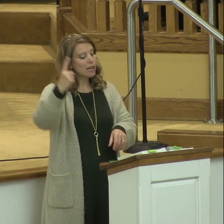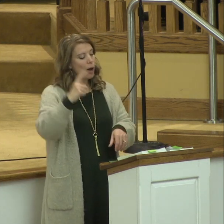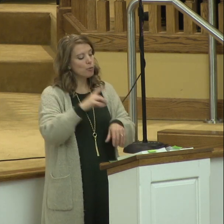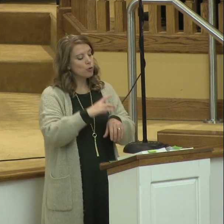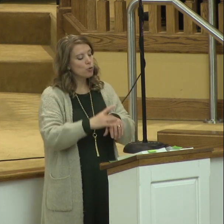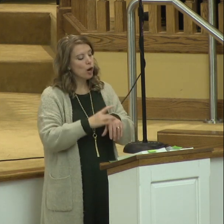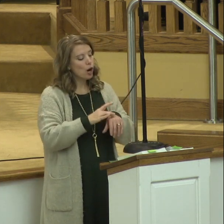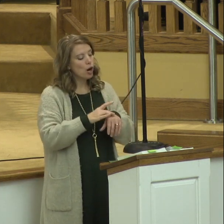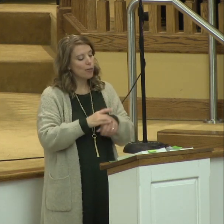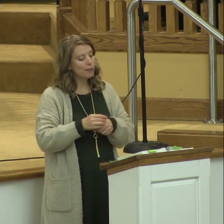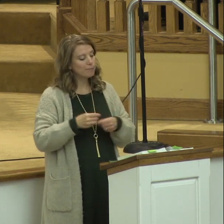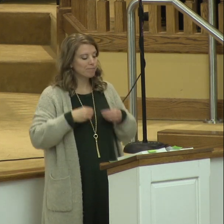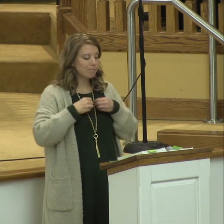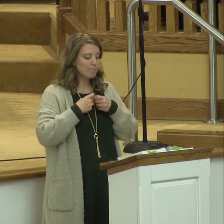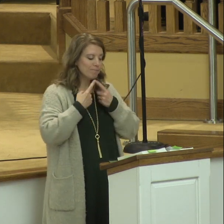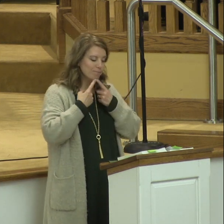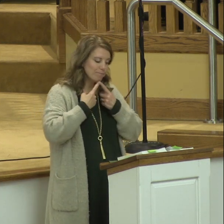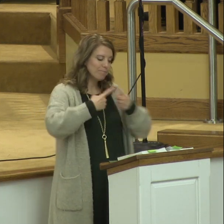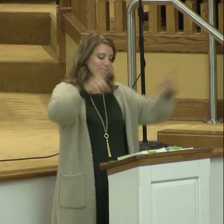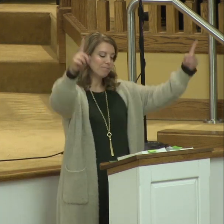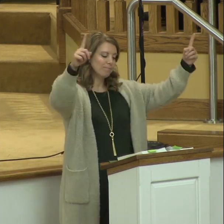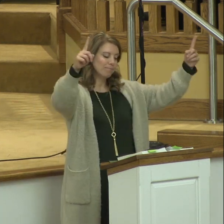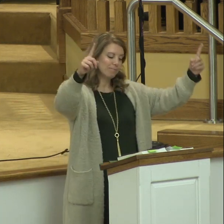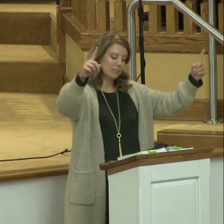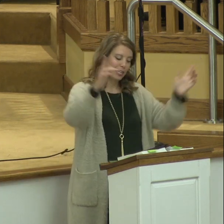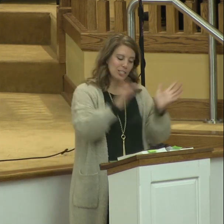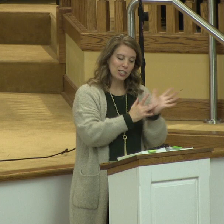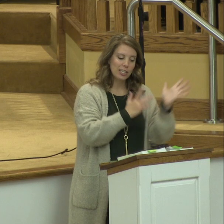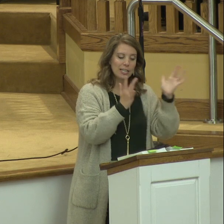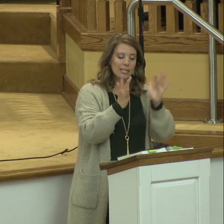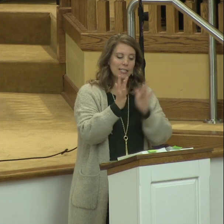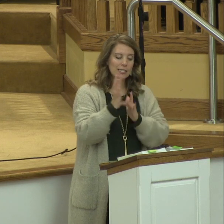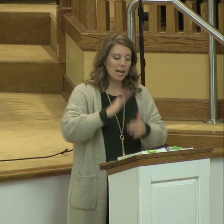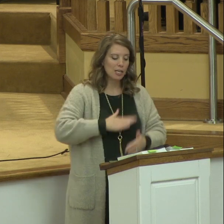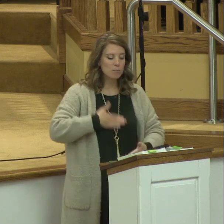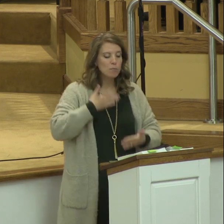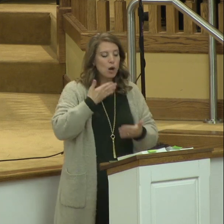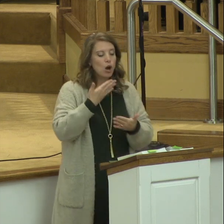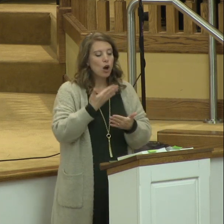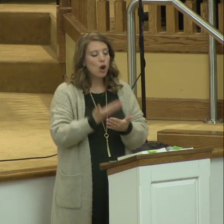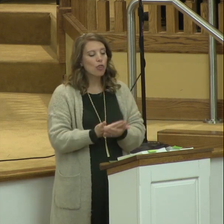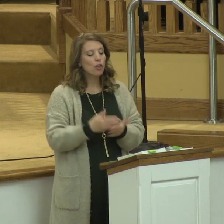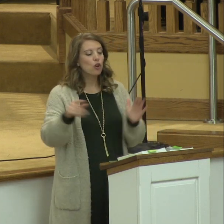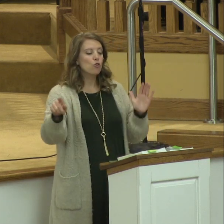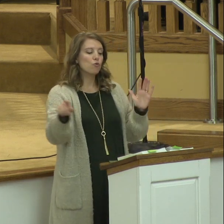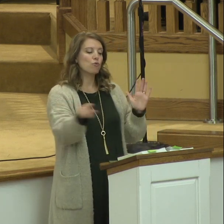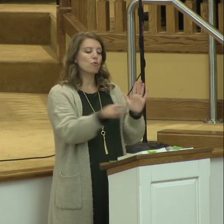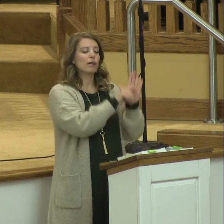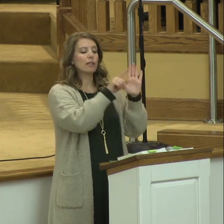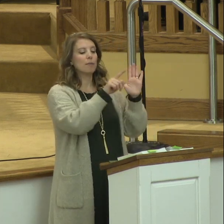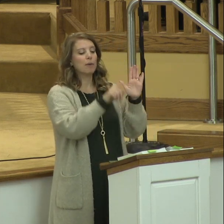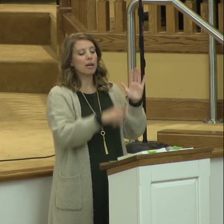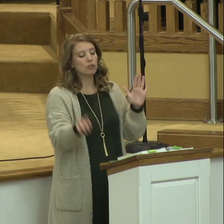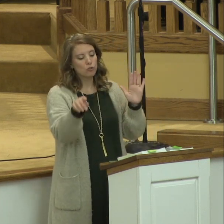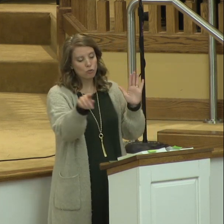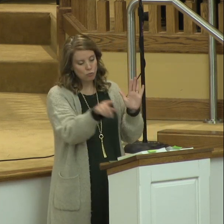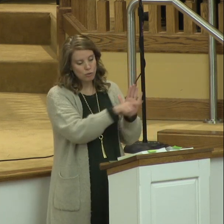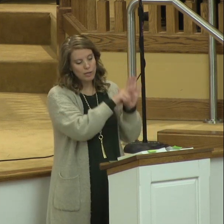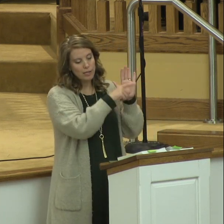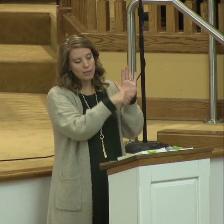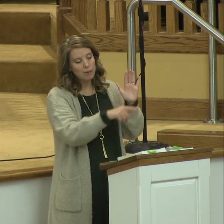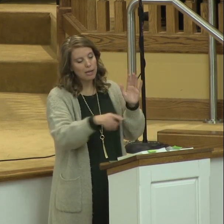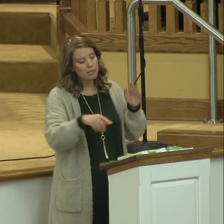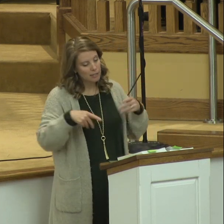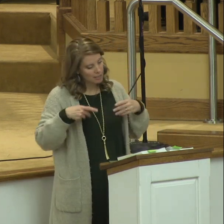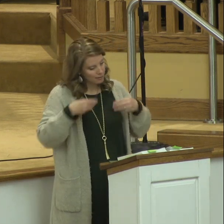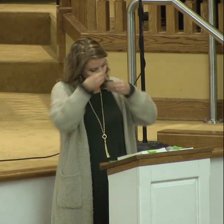has come to earth. Go spread the news of Jesus' birth. Ring the bells, ring the